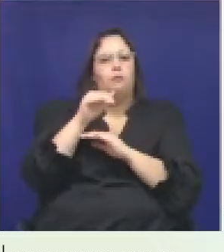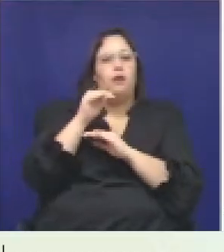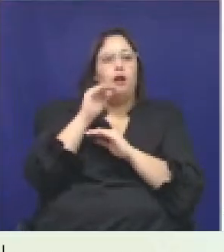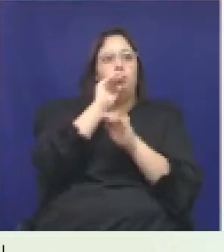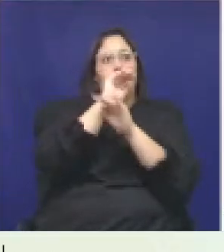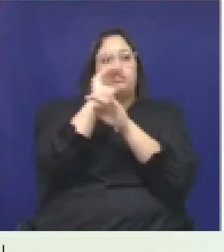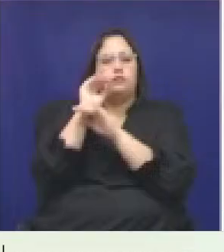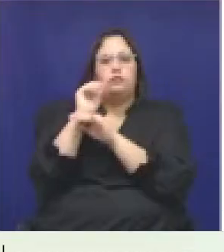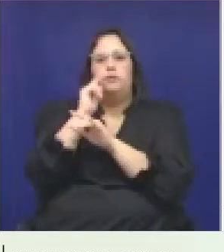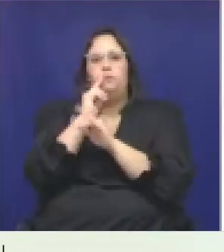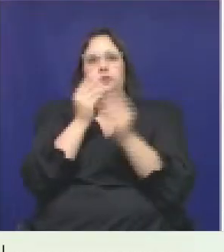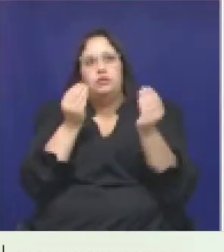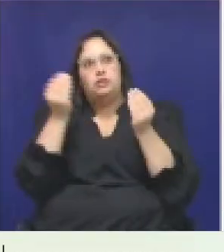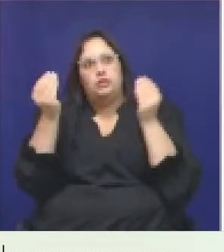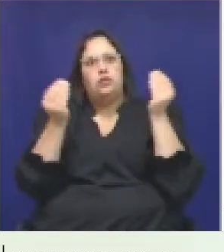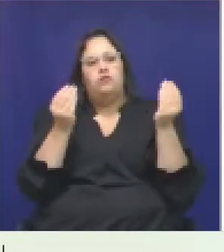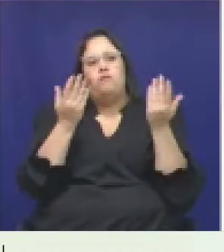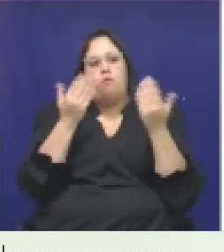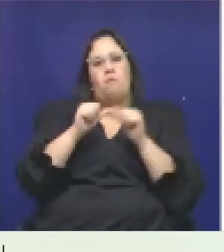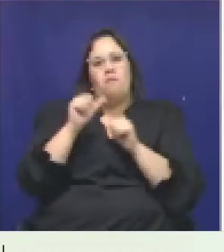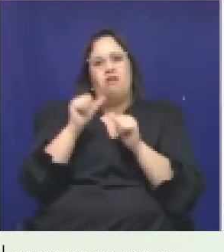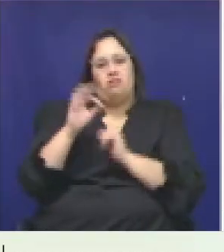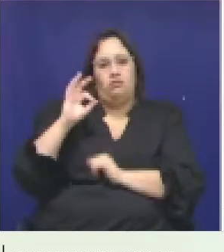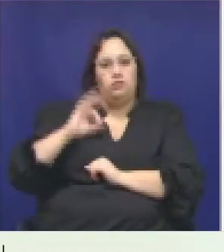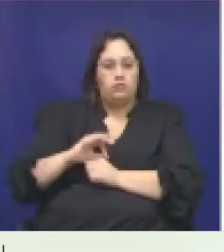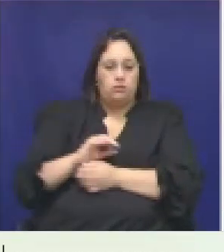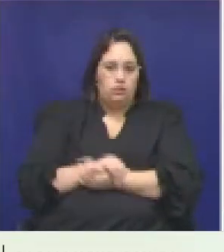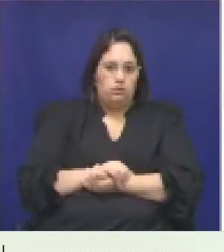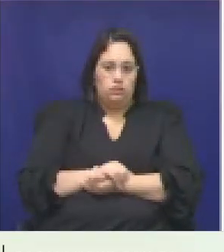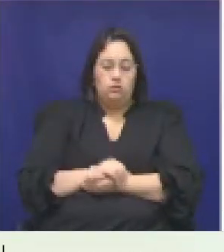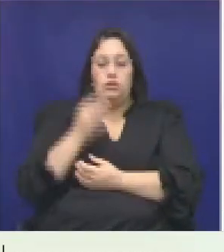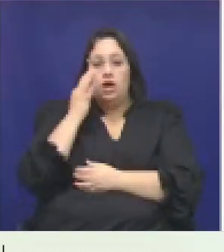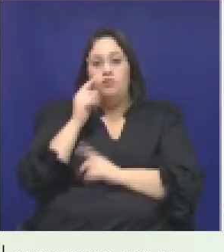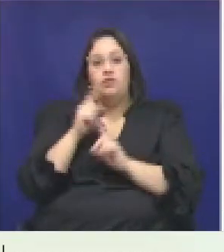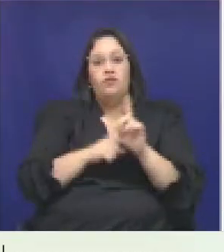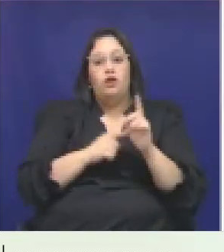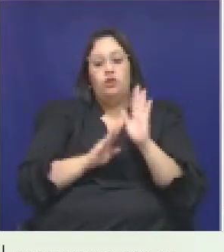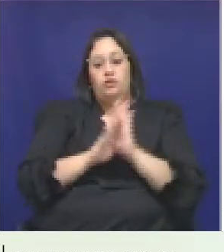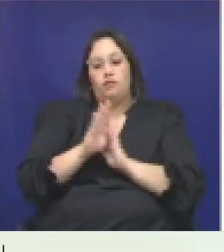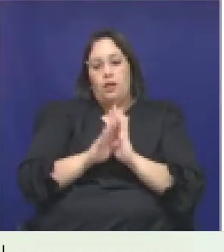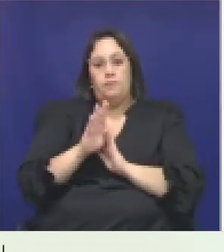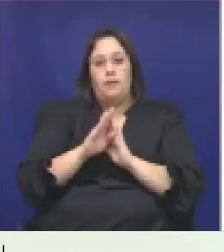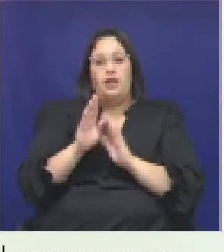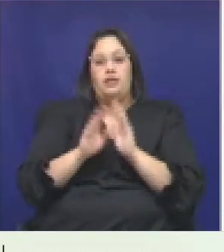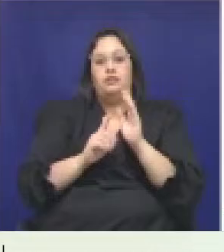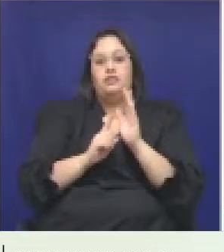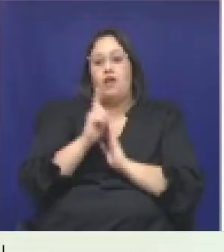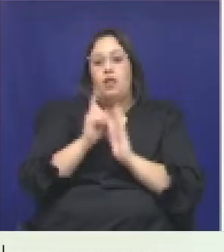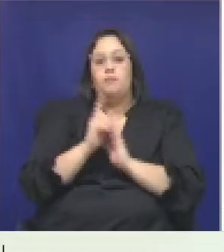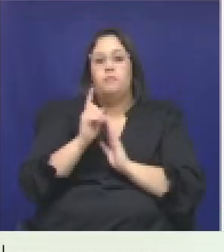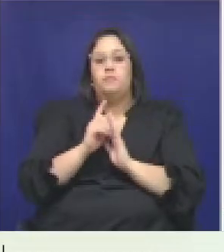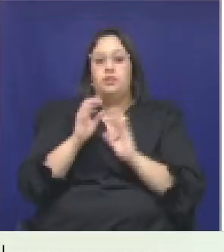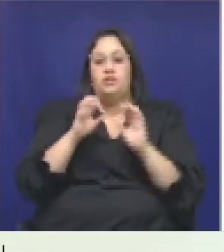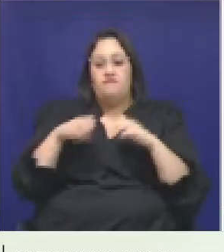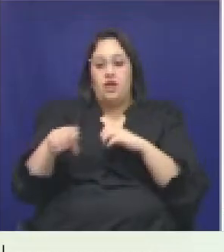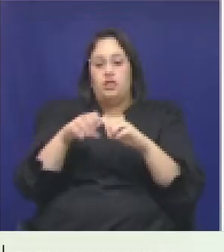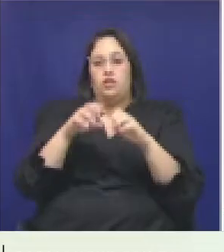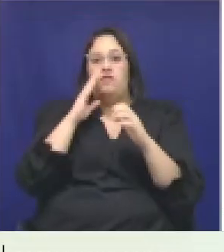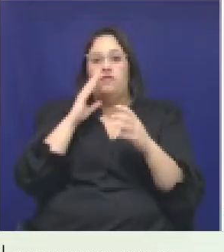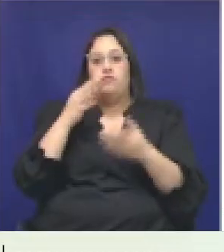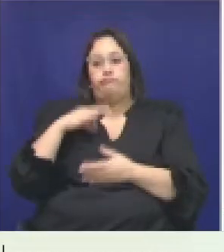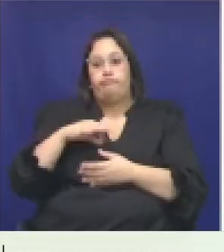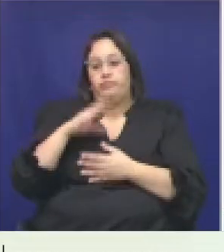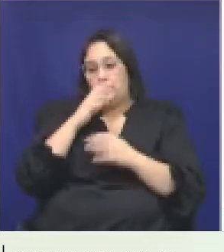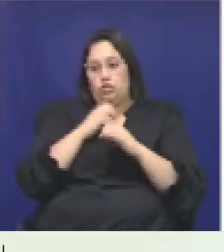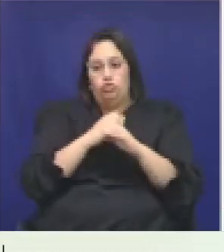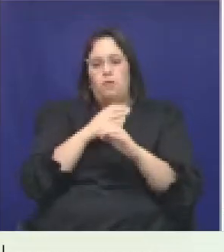more attractive compensation. The government's failure to develop and implement effective remuneration strategies undermines the